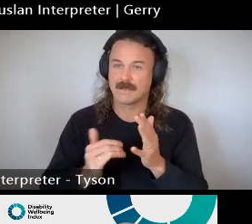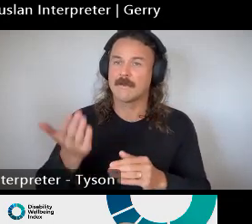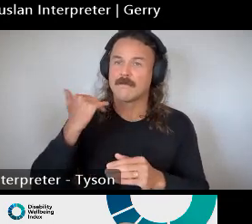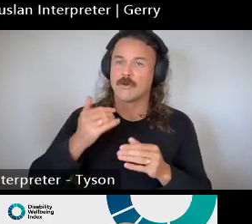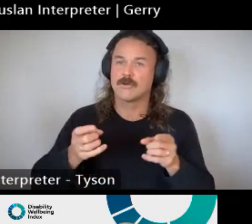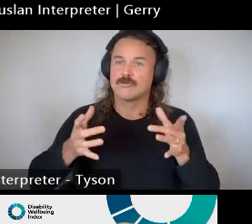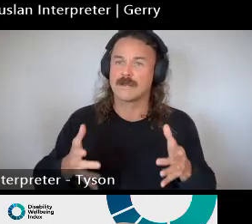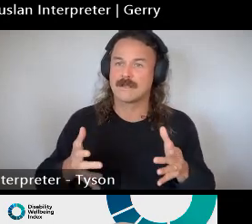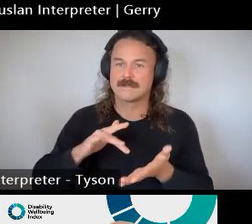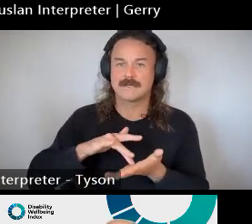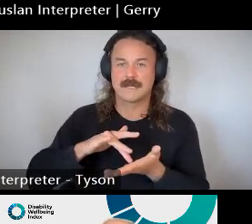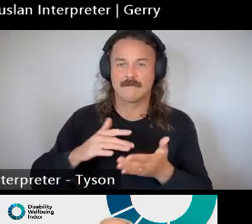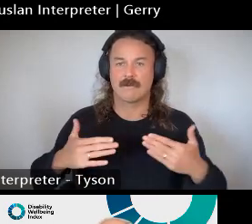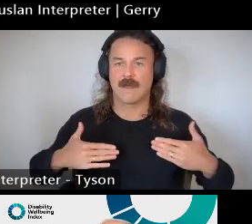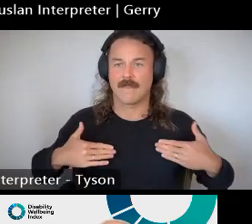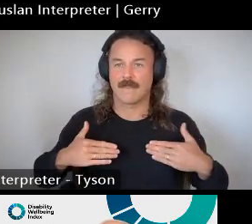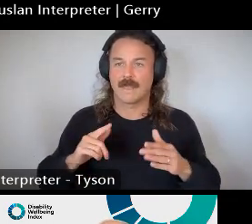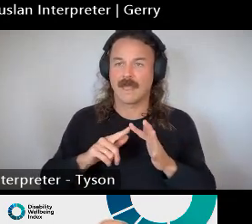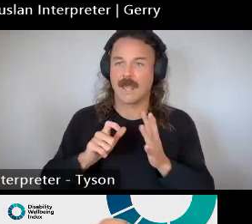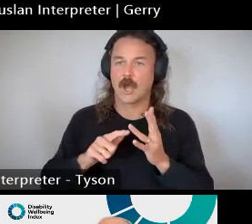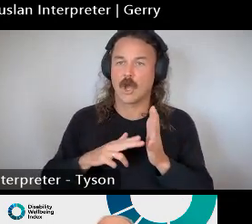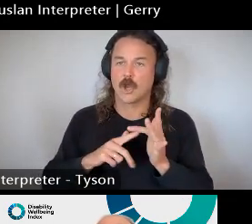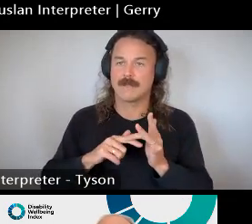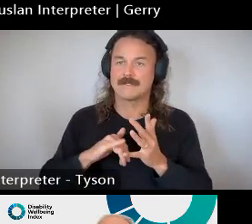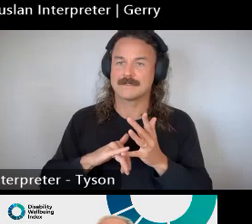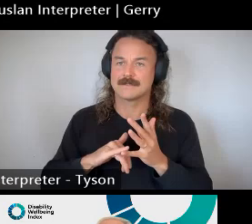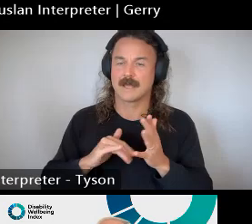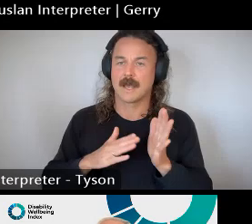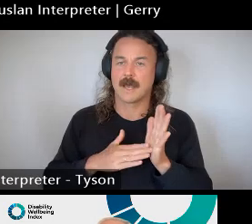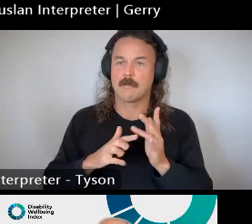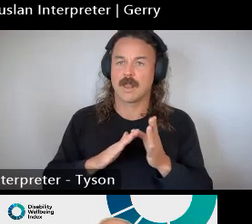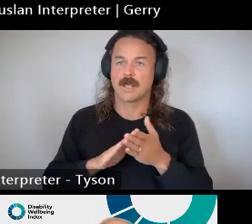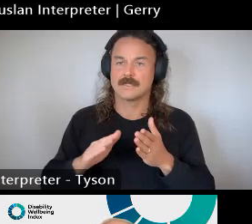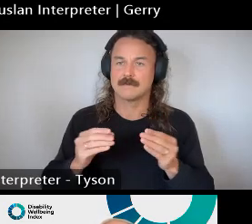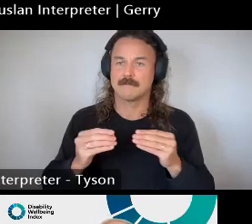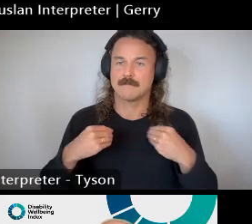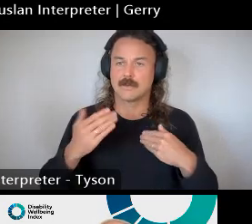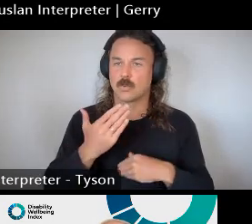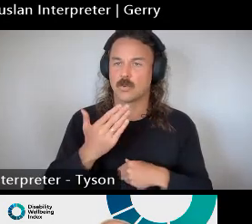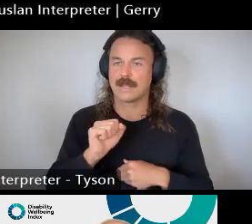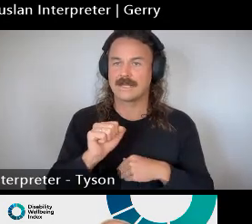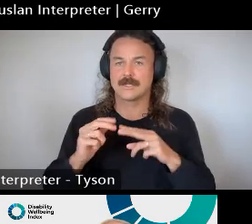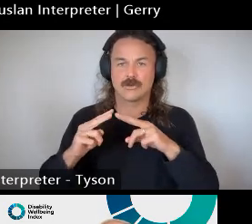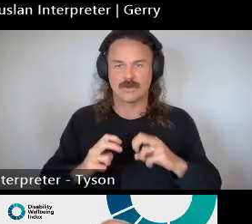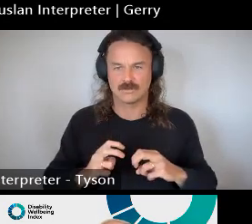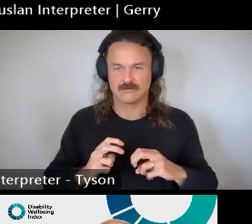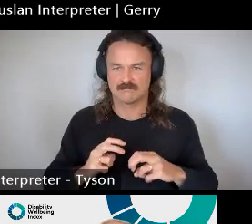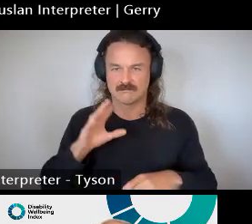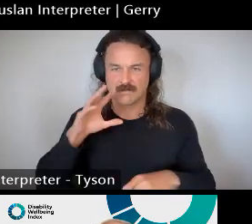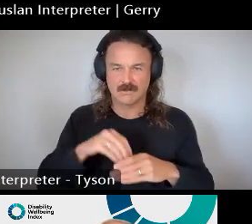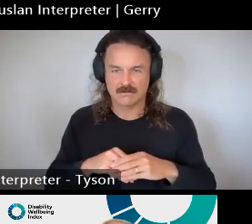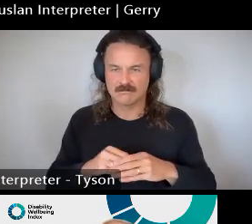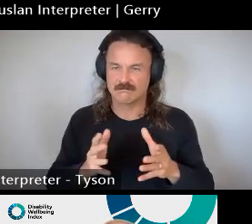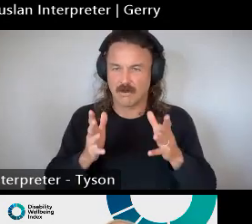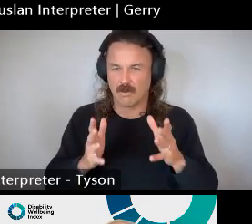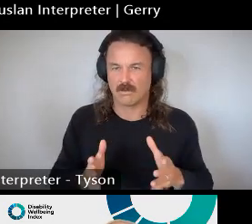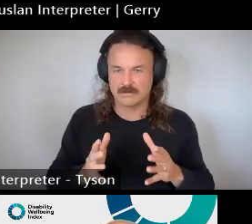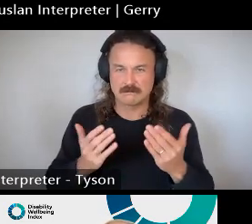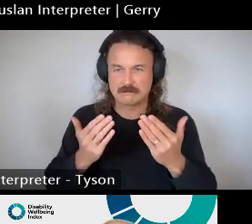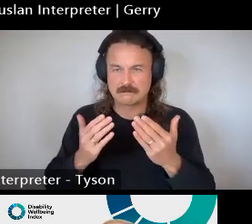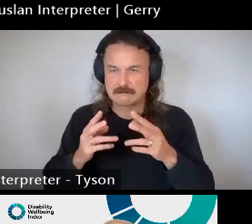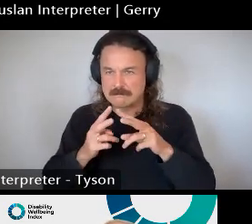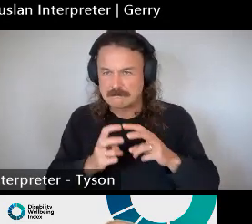Health Economics in the Monash Business School. His research has included several econometric studies of the healthcare system and the measurement of health outcomes